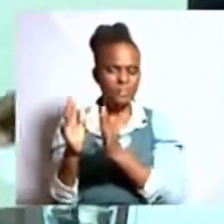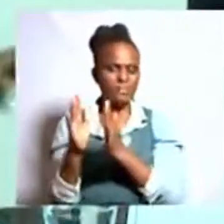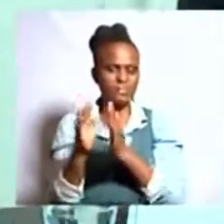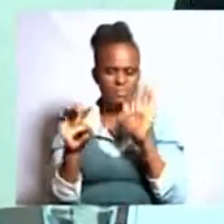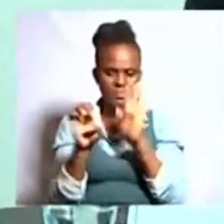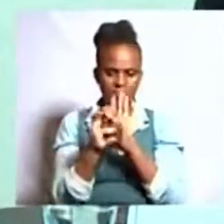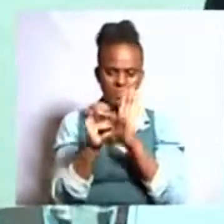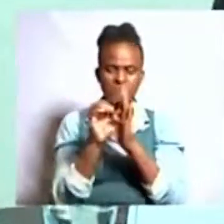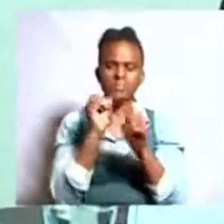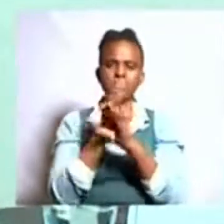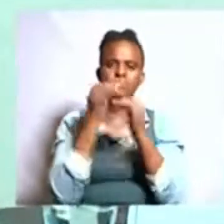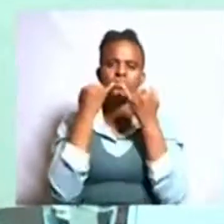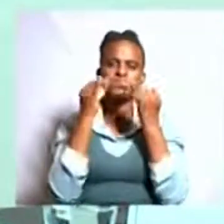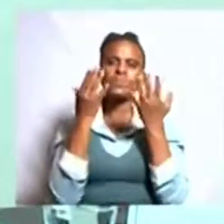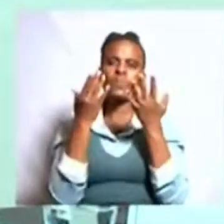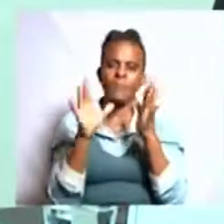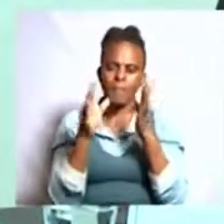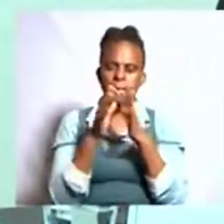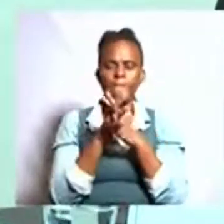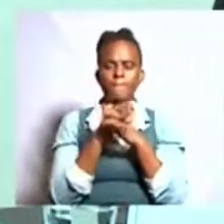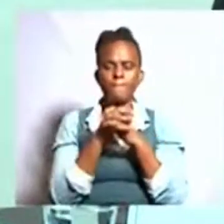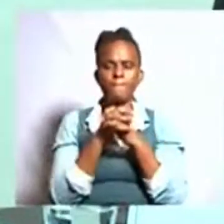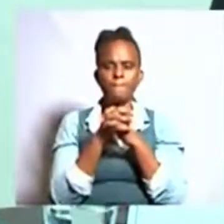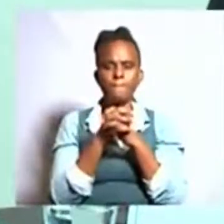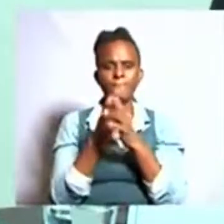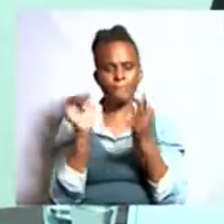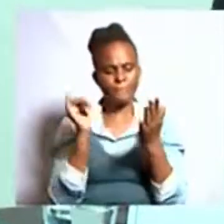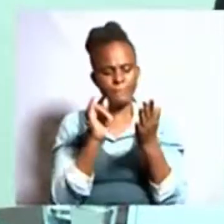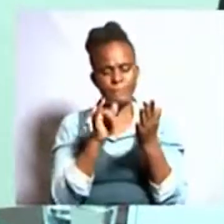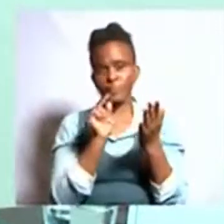we have indicated, that